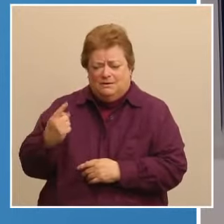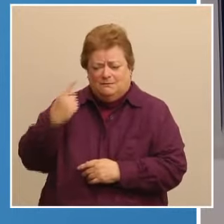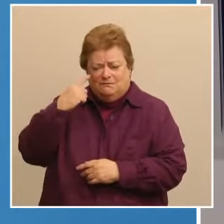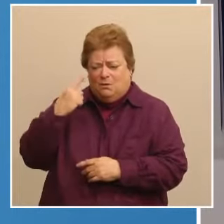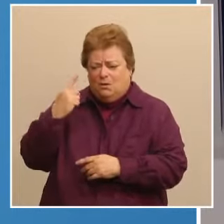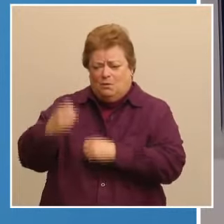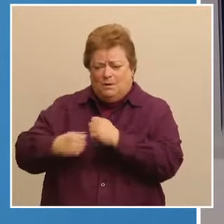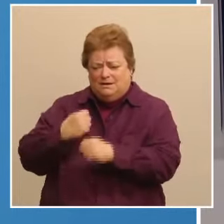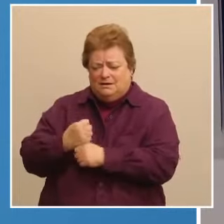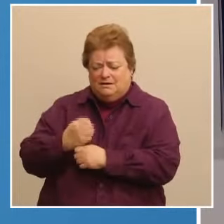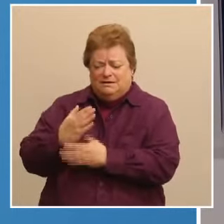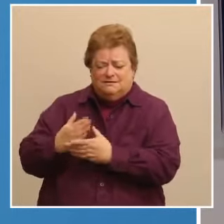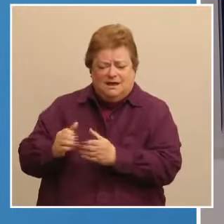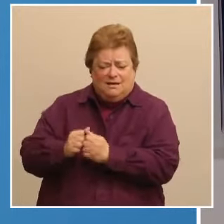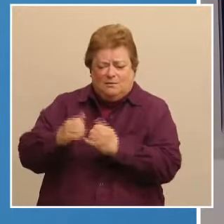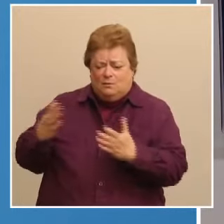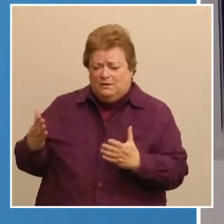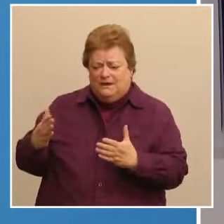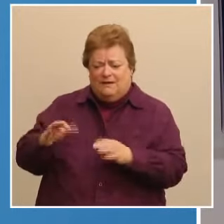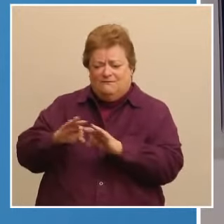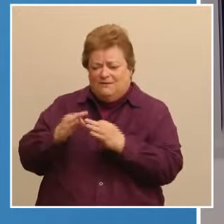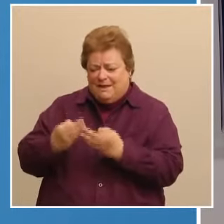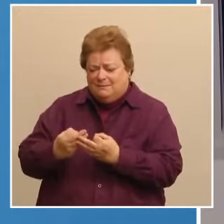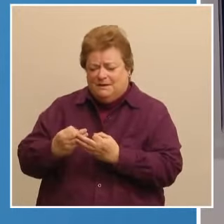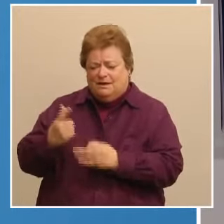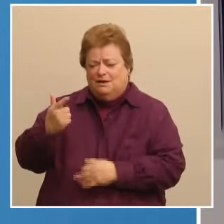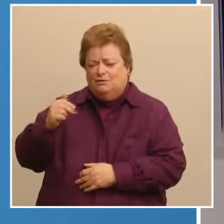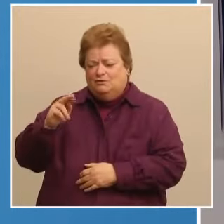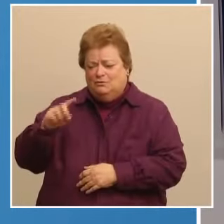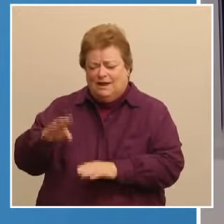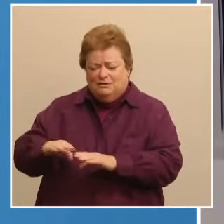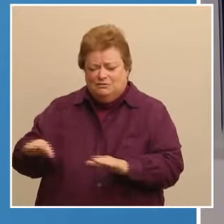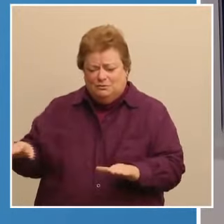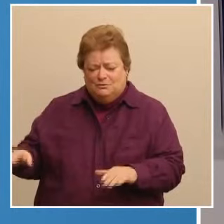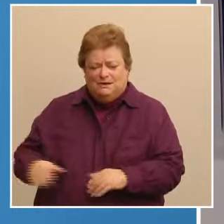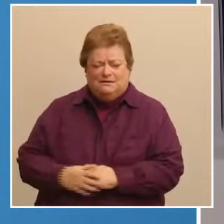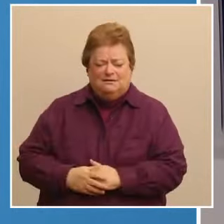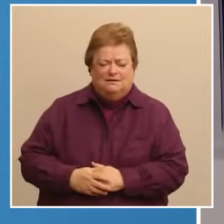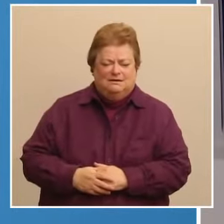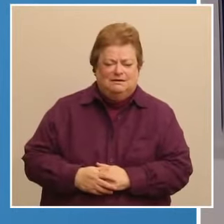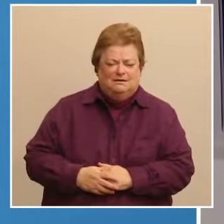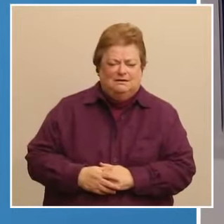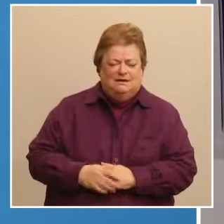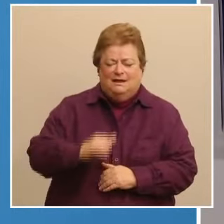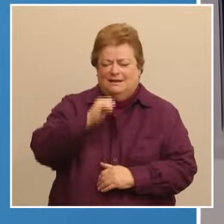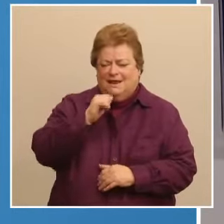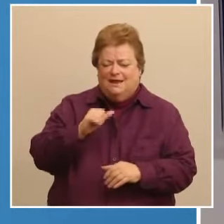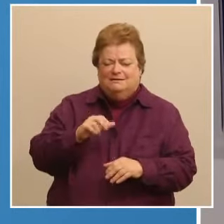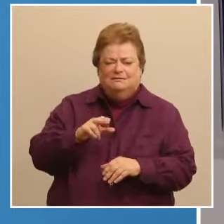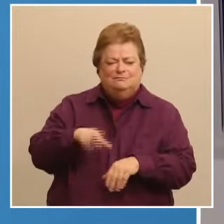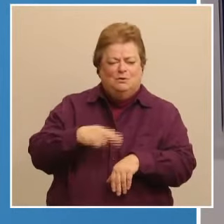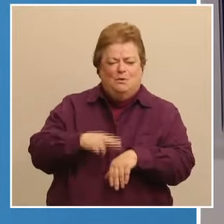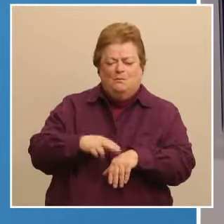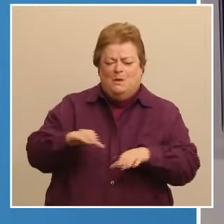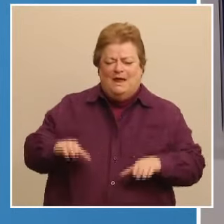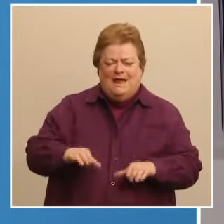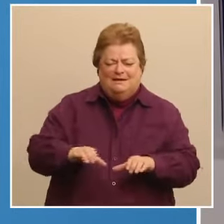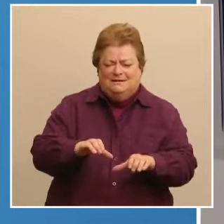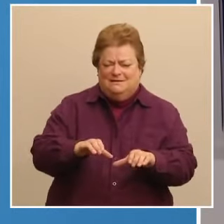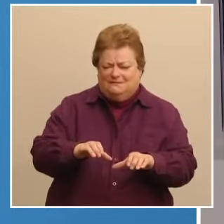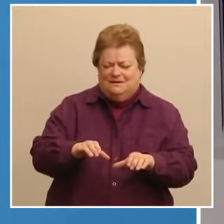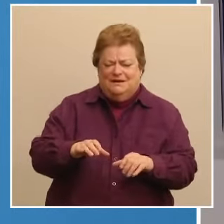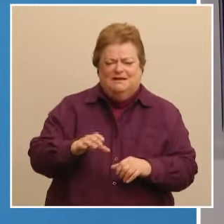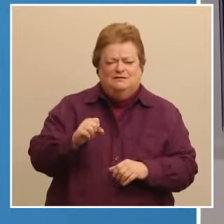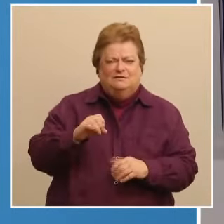been able to hug family, to hug grandchildren, to be as active as they normally do. And this